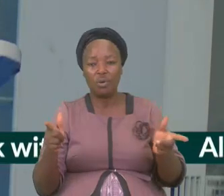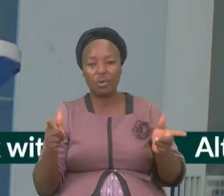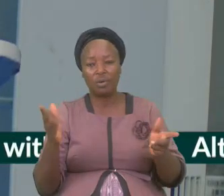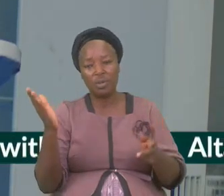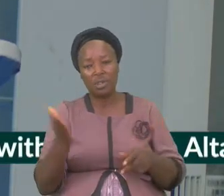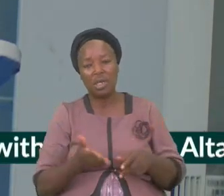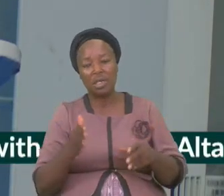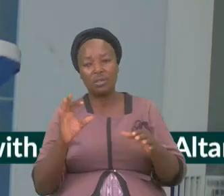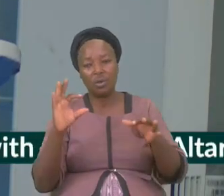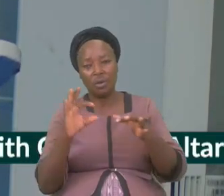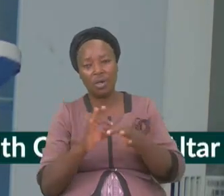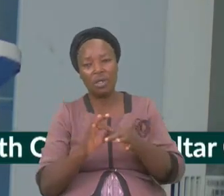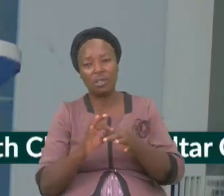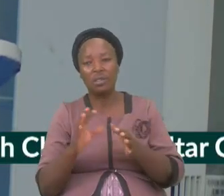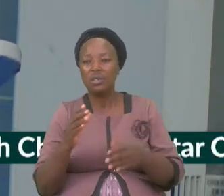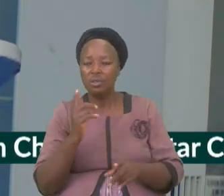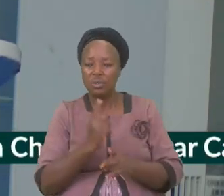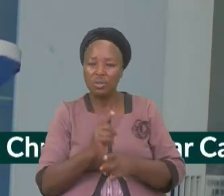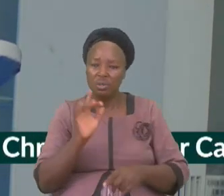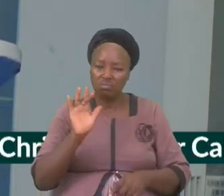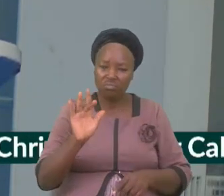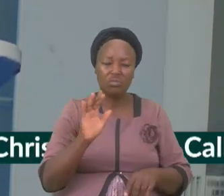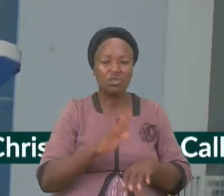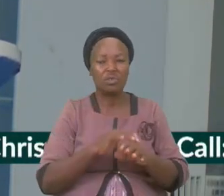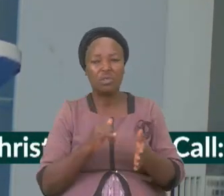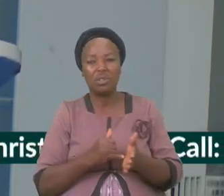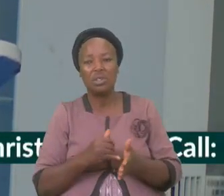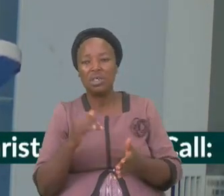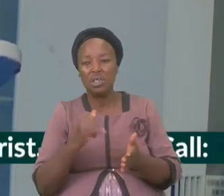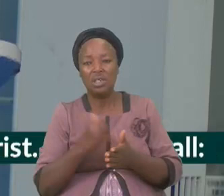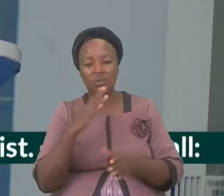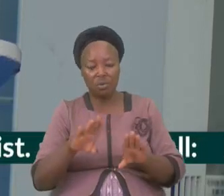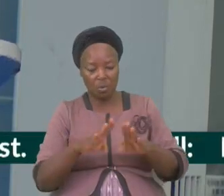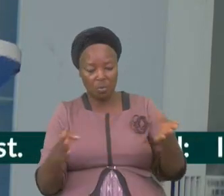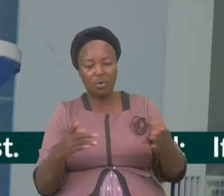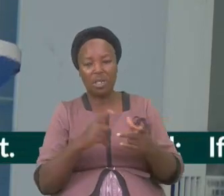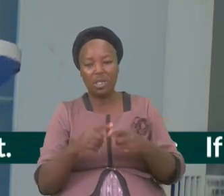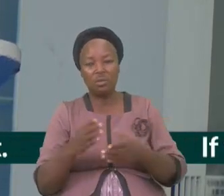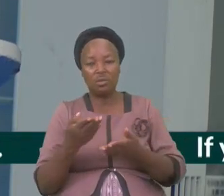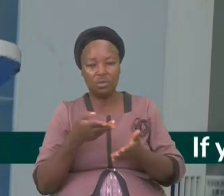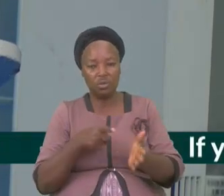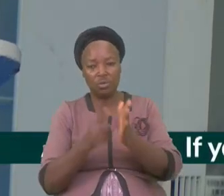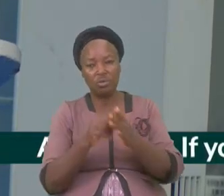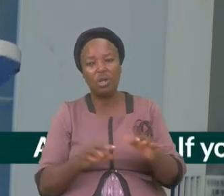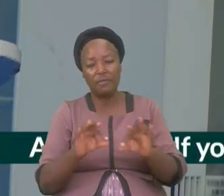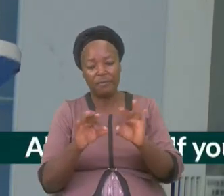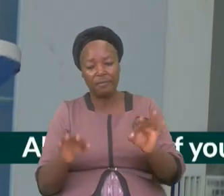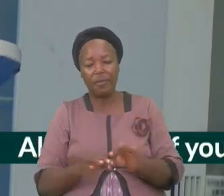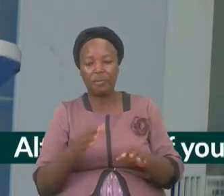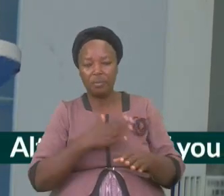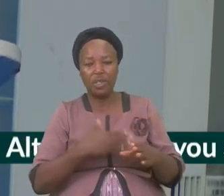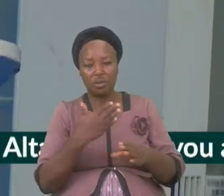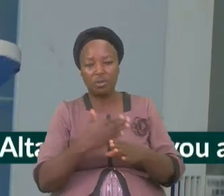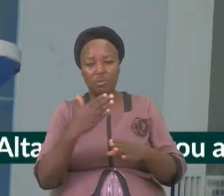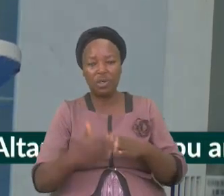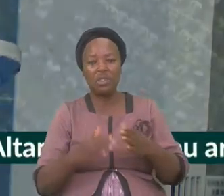It will open up a form unto you, then complete the form. This will